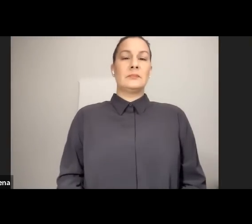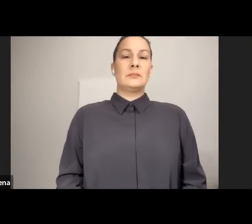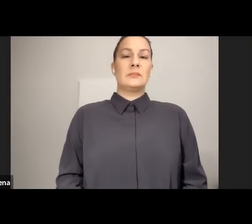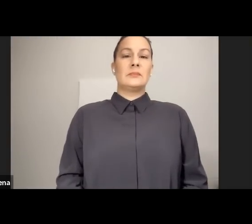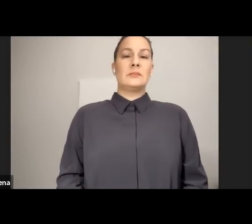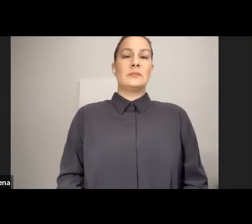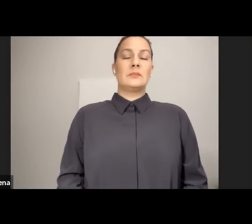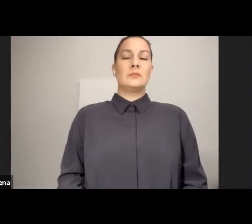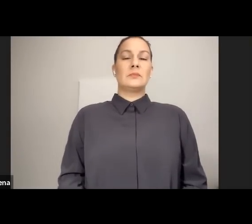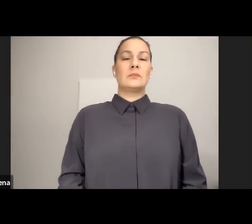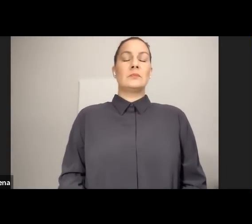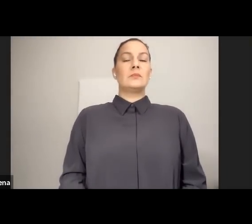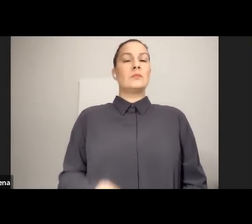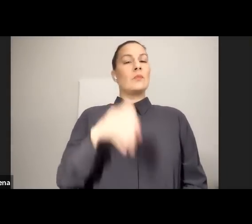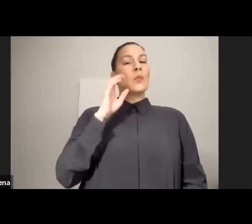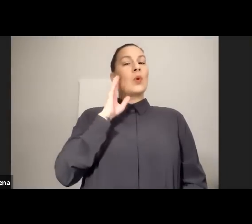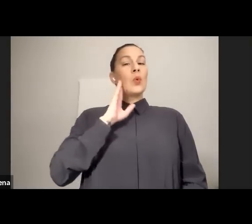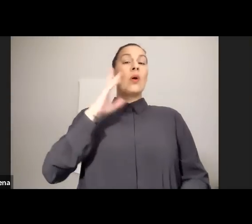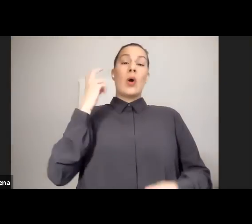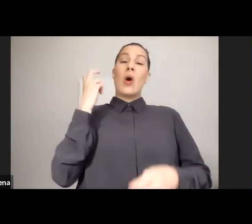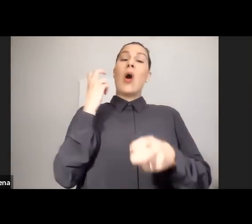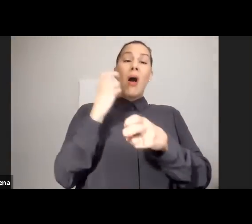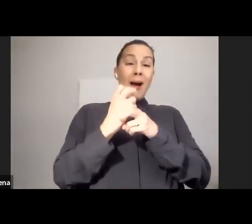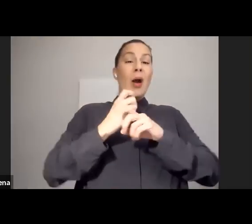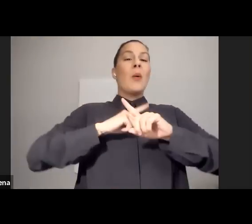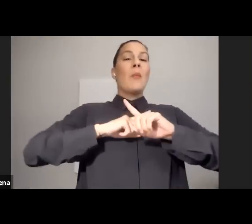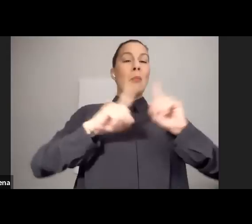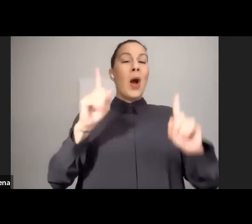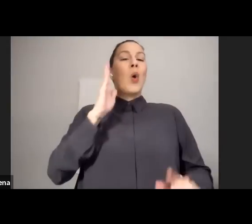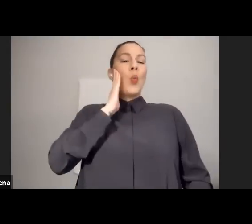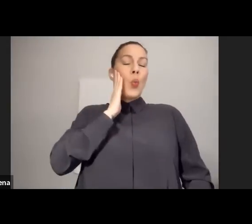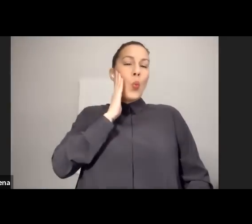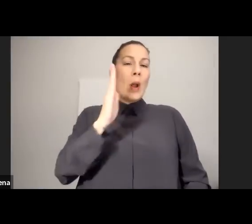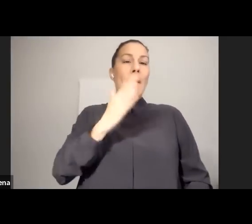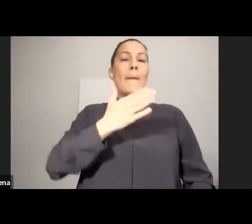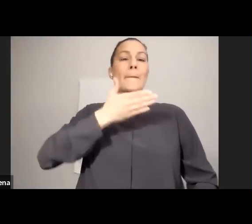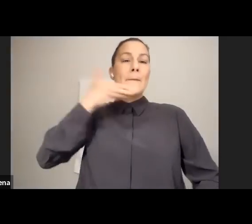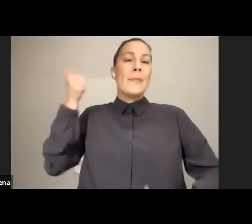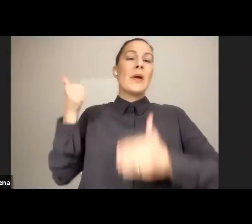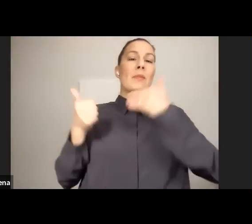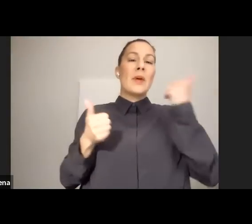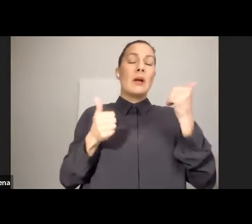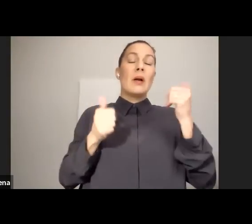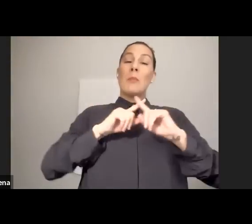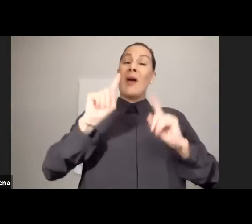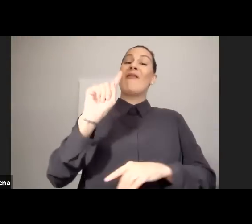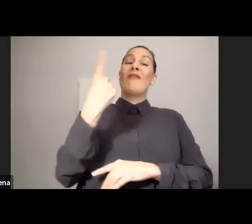It's gonna be hard, but it will get better. But just know it's gonna be hard first.